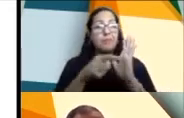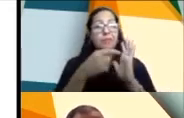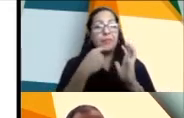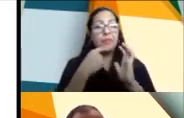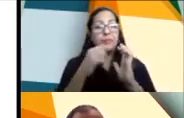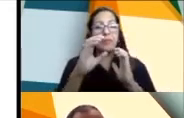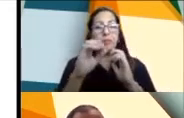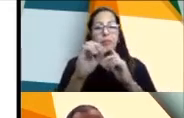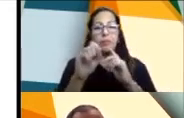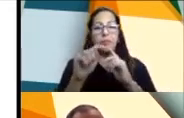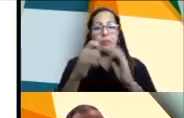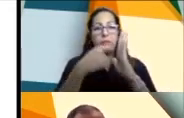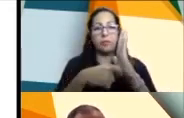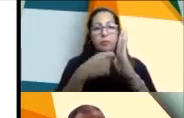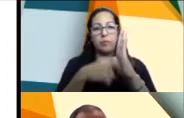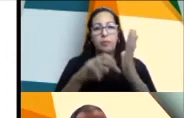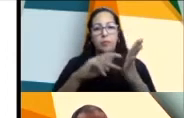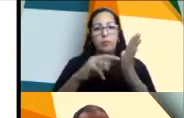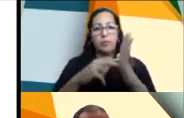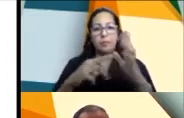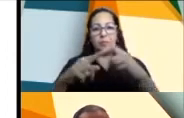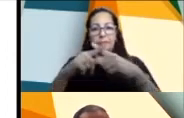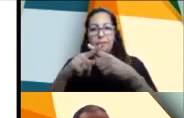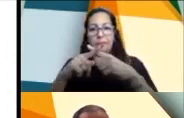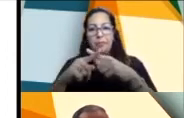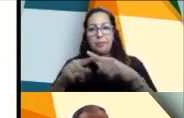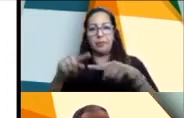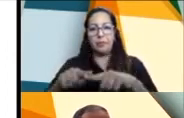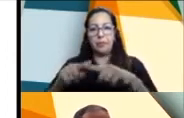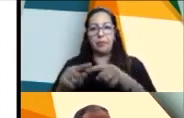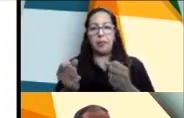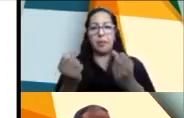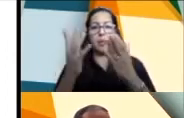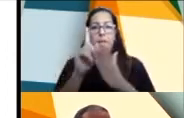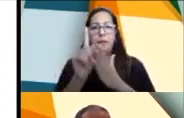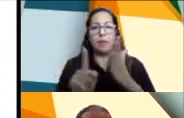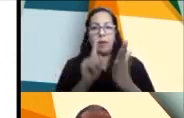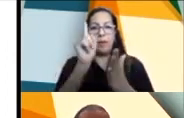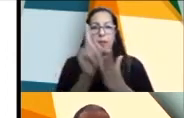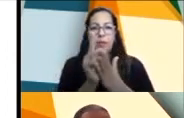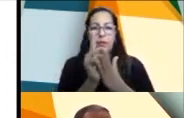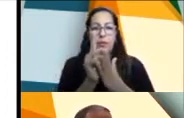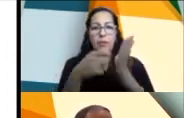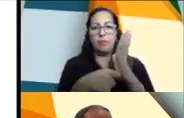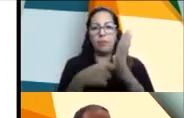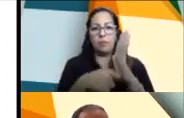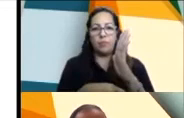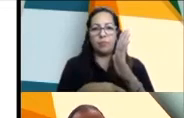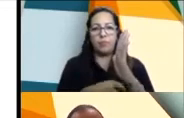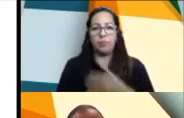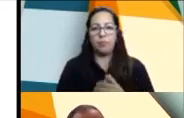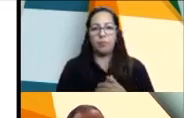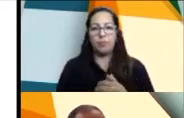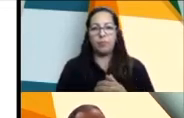multiplication of the number of hours per the rate, the cost rates. So it's